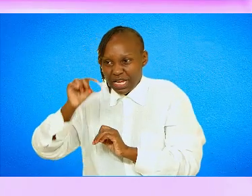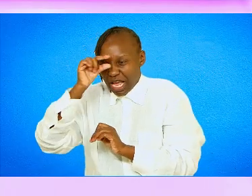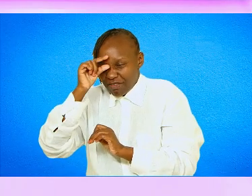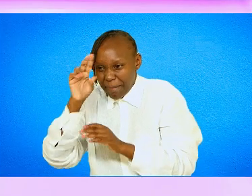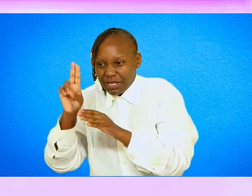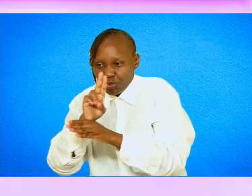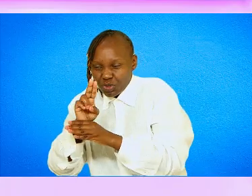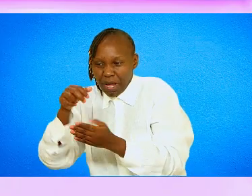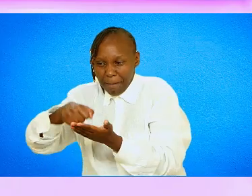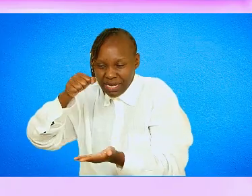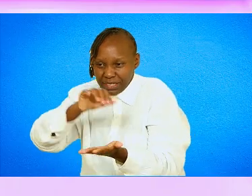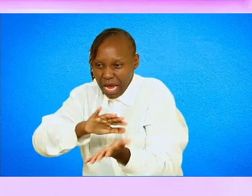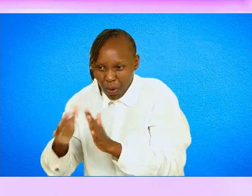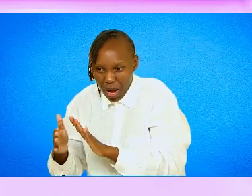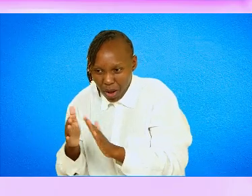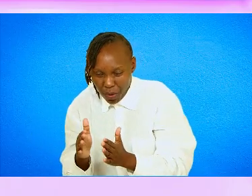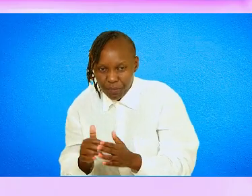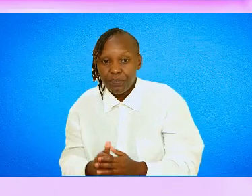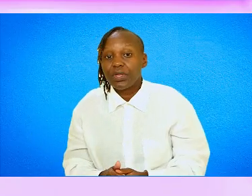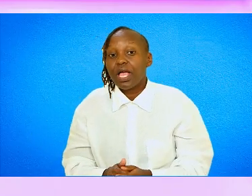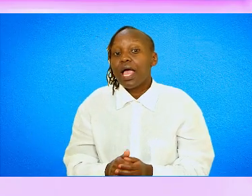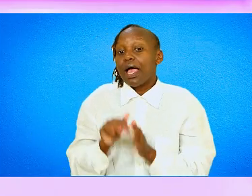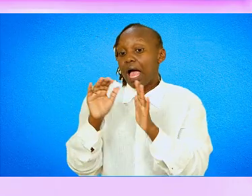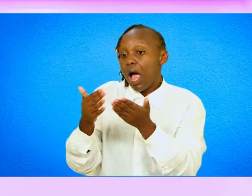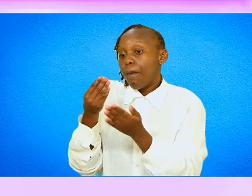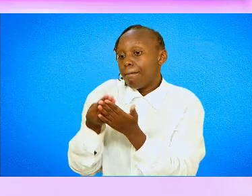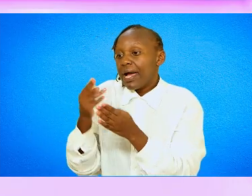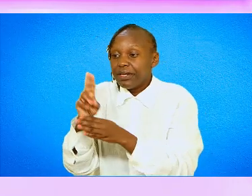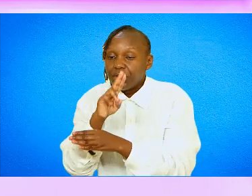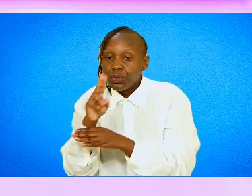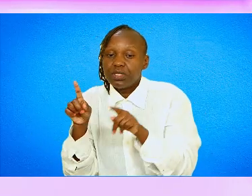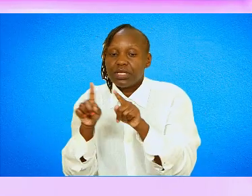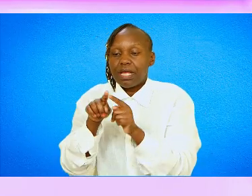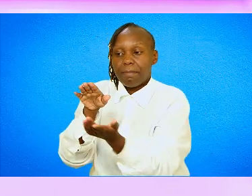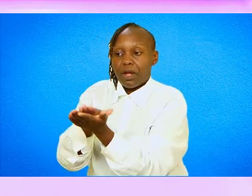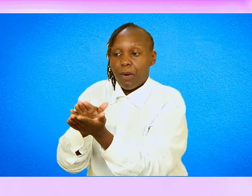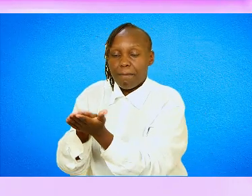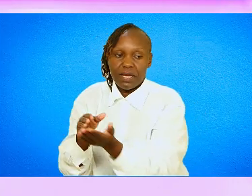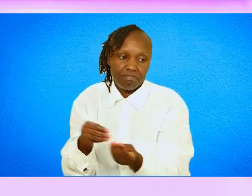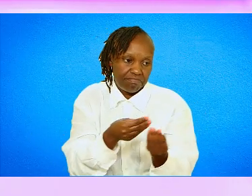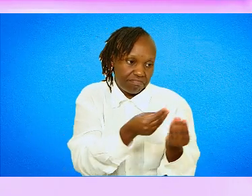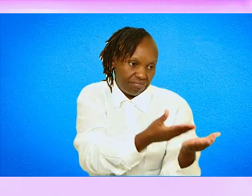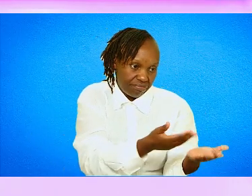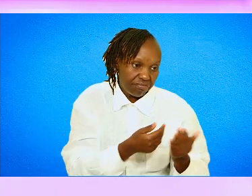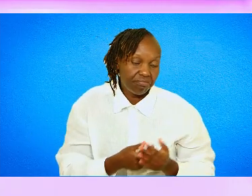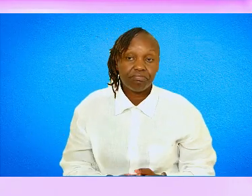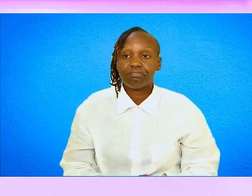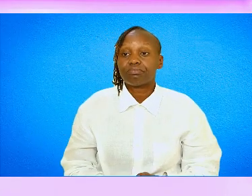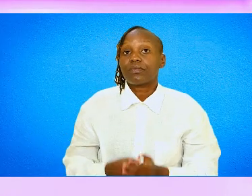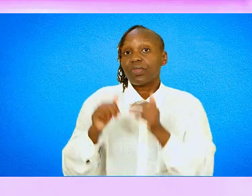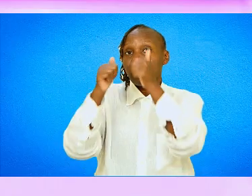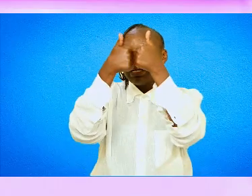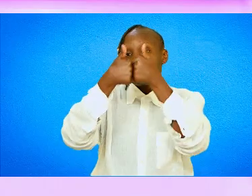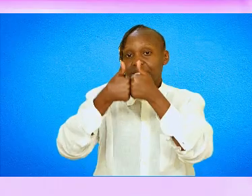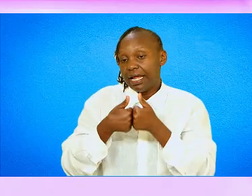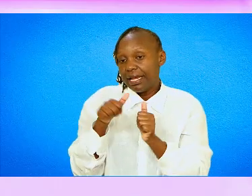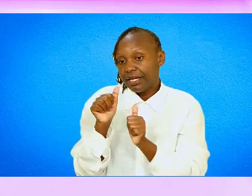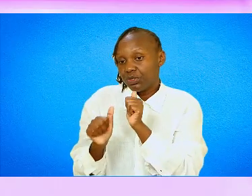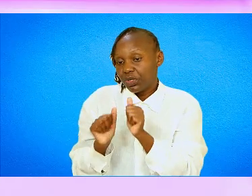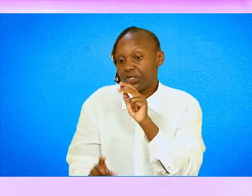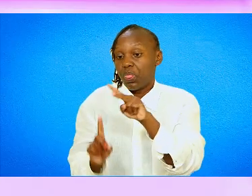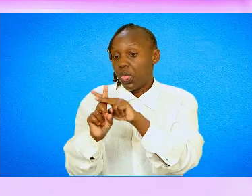with their budgets, highlighting how money was spent and giving recommendations. Do you have challenges that may